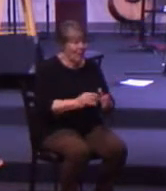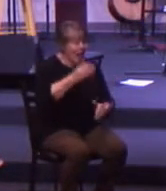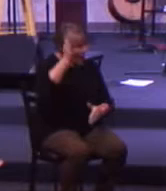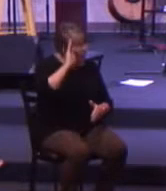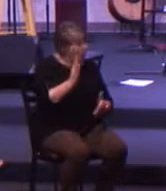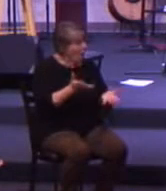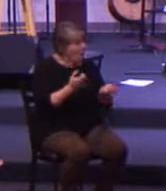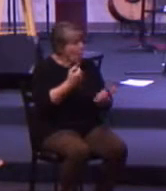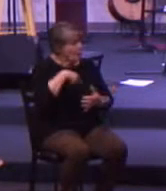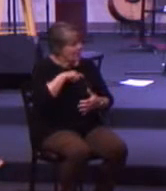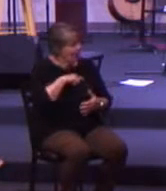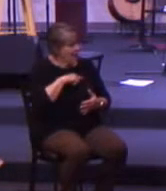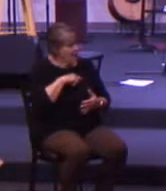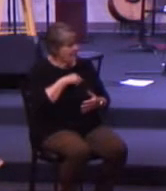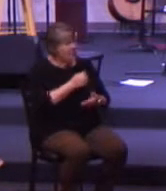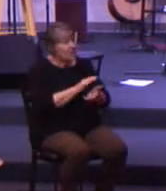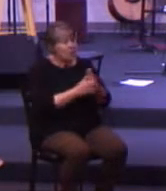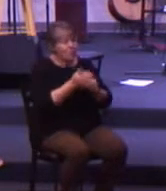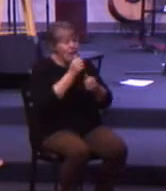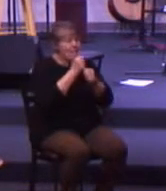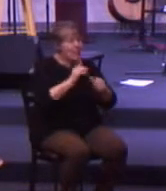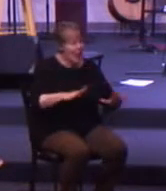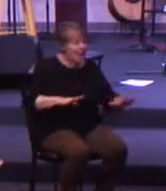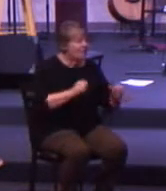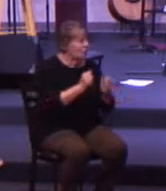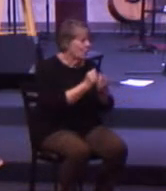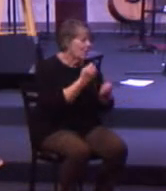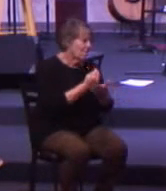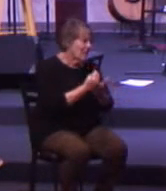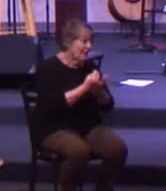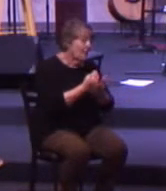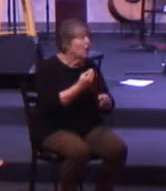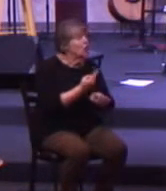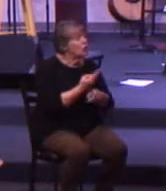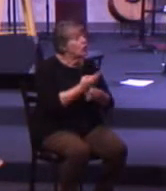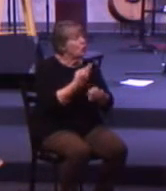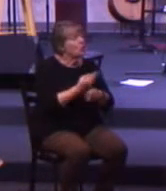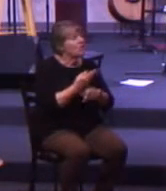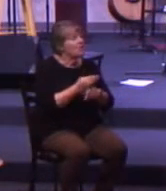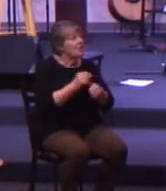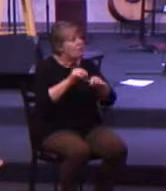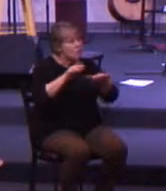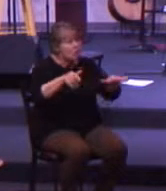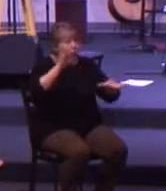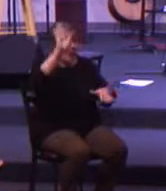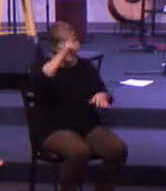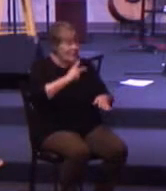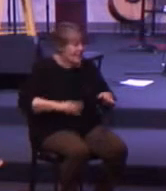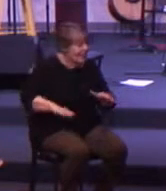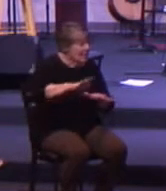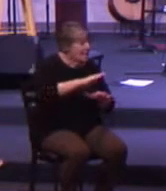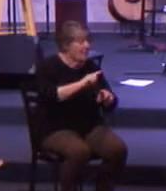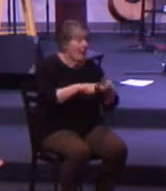have money, to use it for good, godly purposes. But the thing is, money's a great servant. It's a terrible